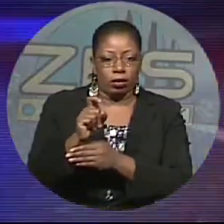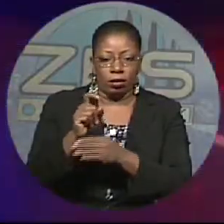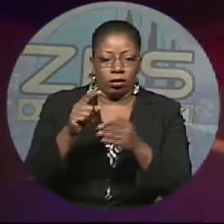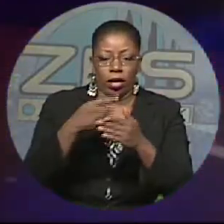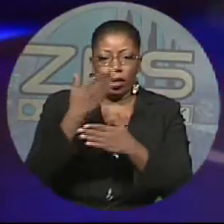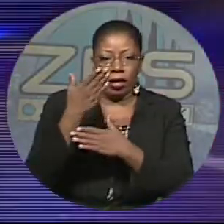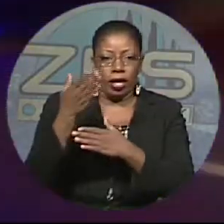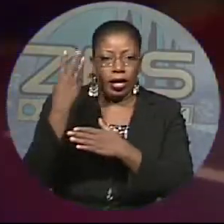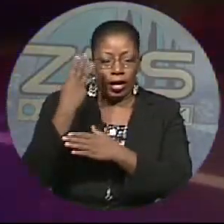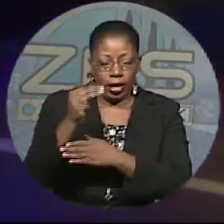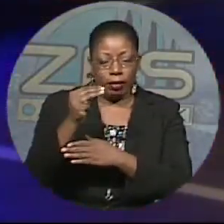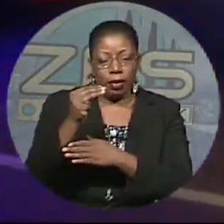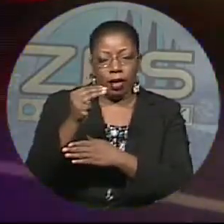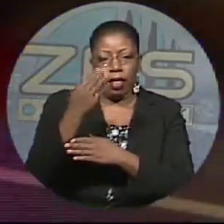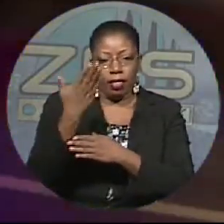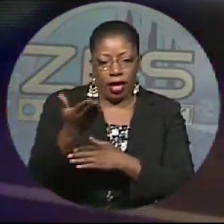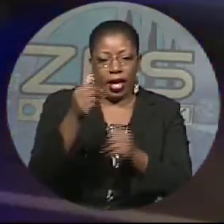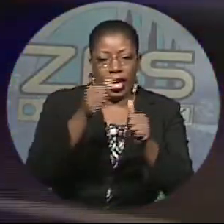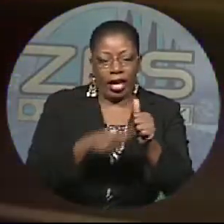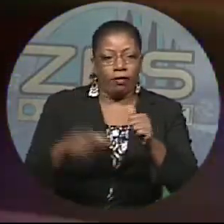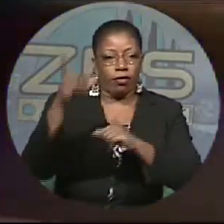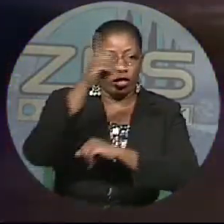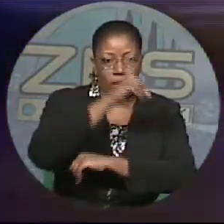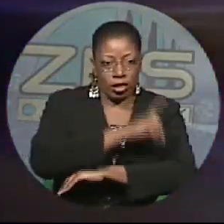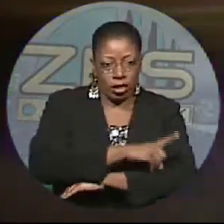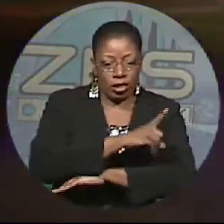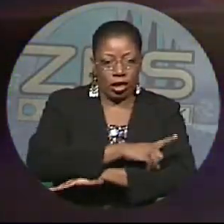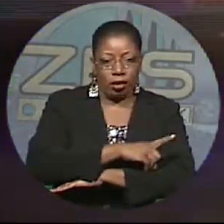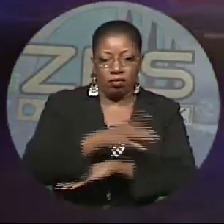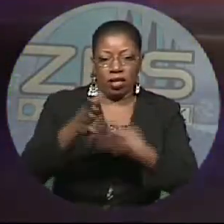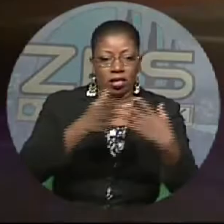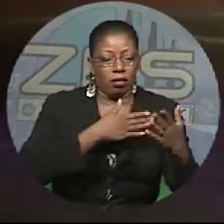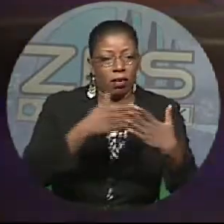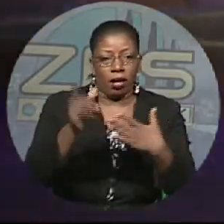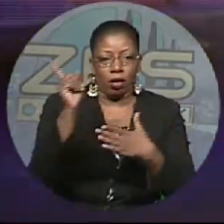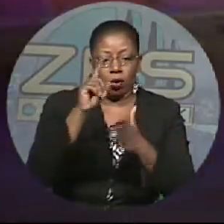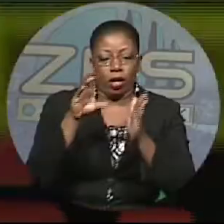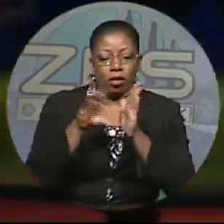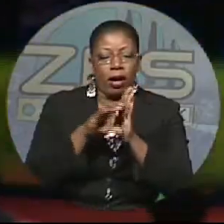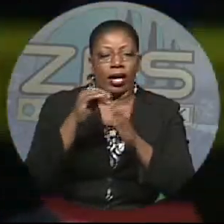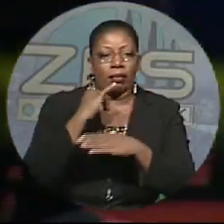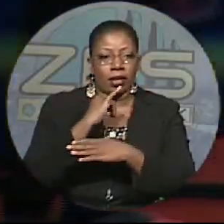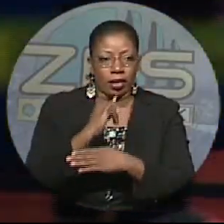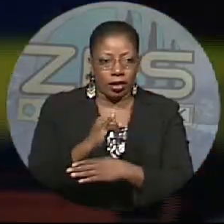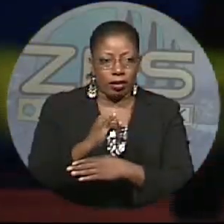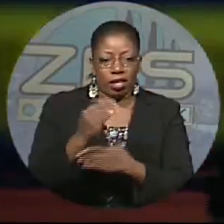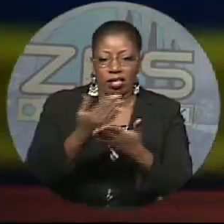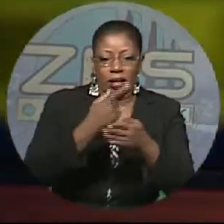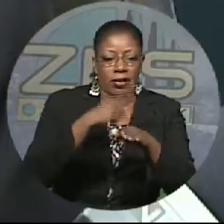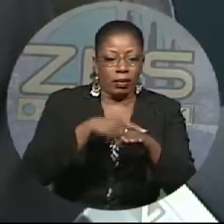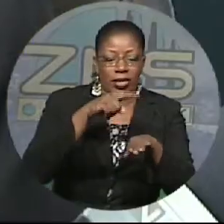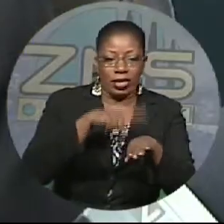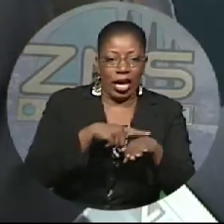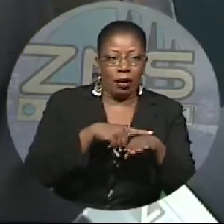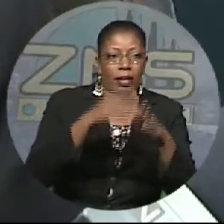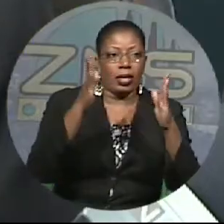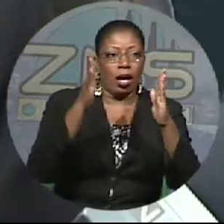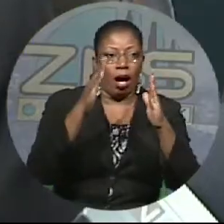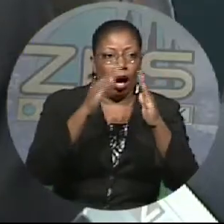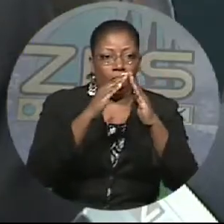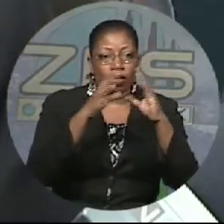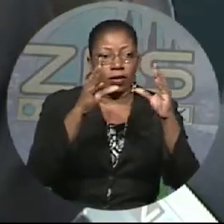every day. We start to deal with crime wherever it is. And you know, sometimes it starts right in the House of